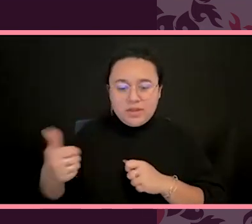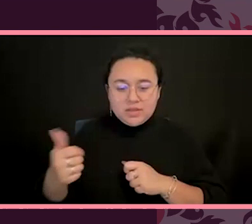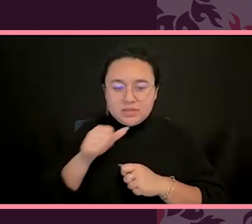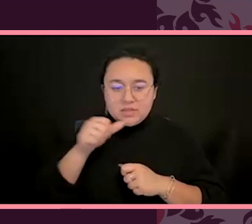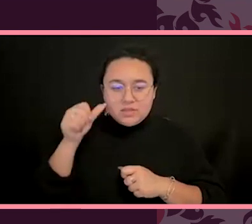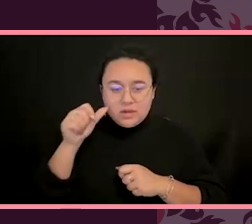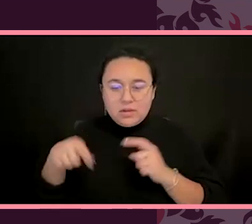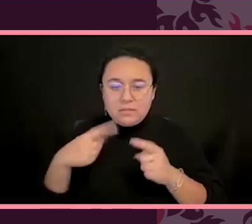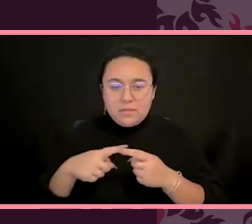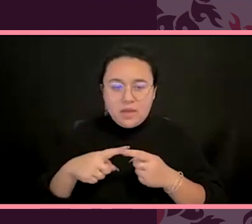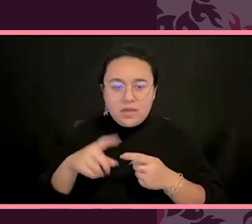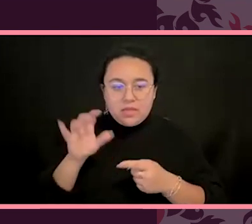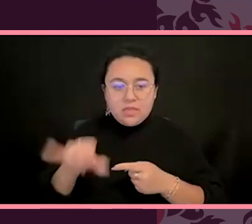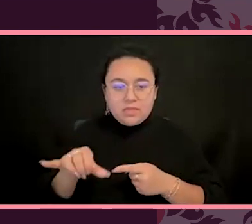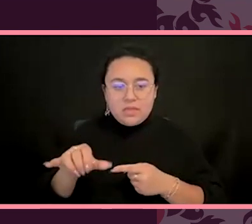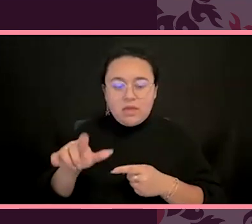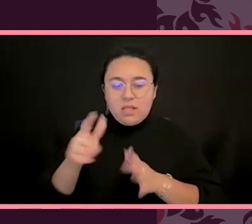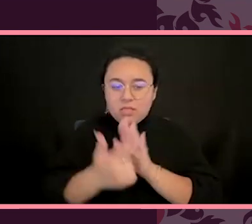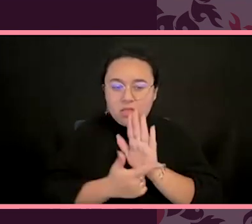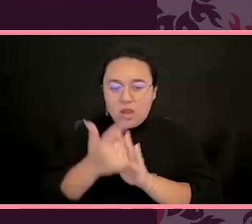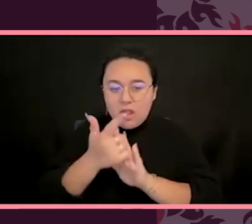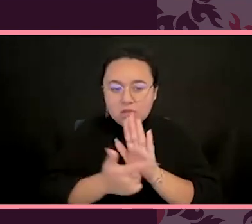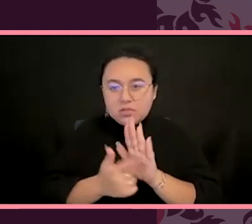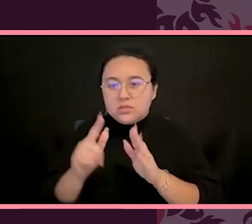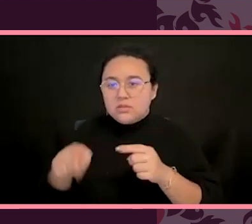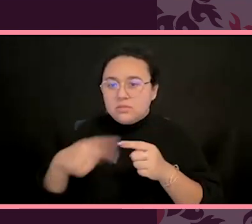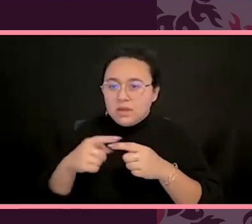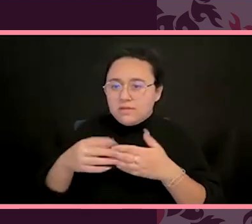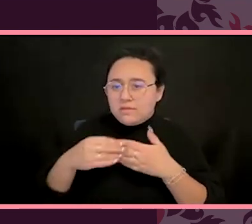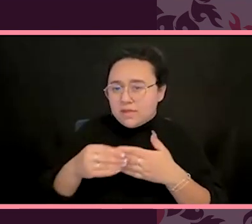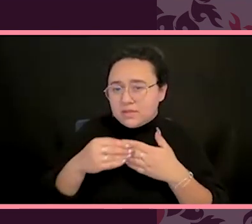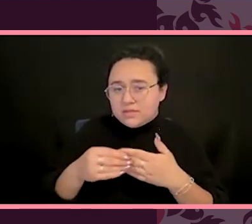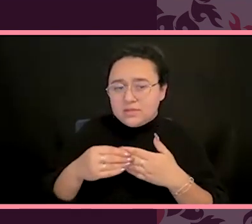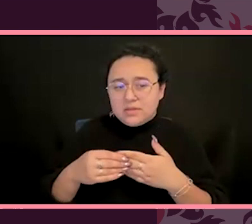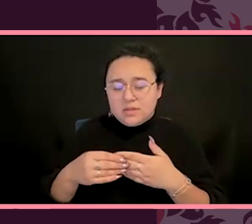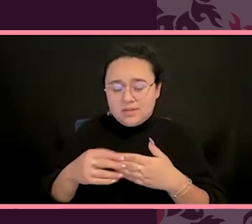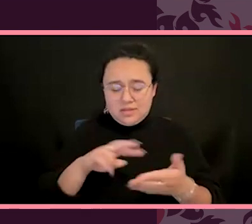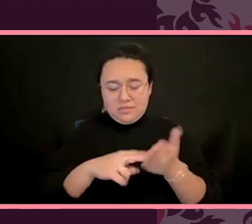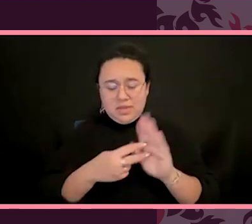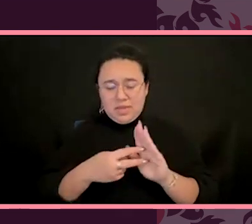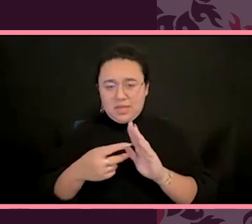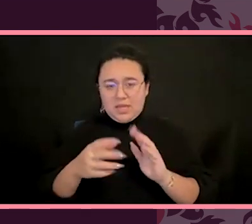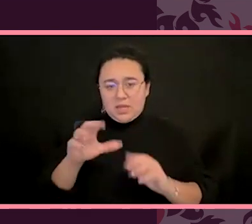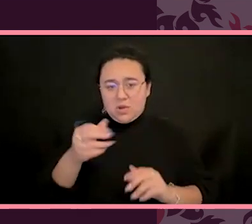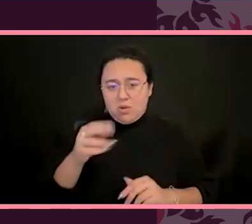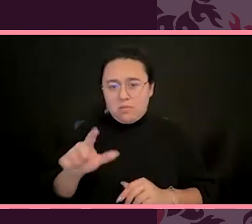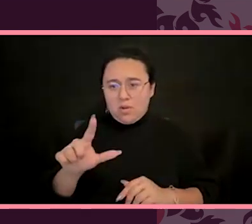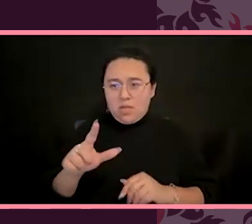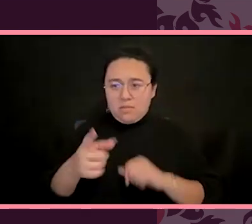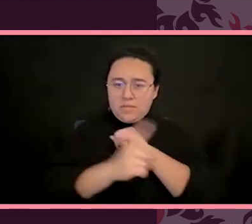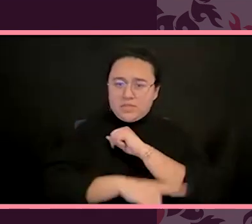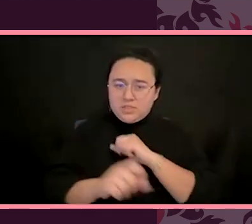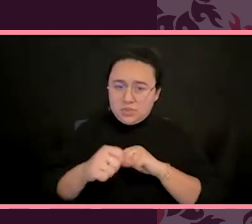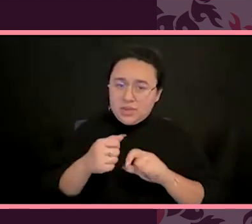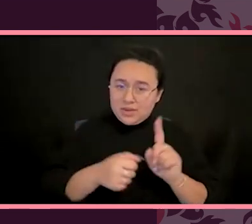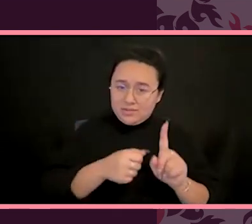yesterday about the laws and how flexible it is, the definition of corporal punishment. You can